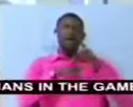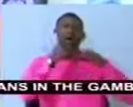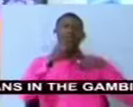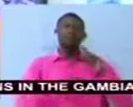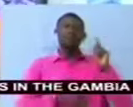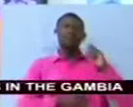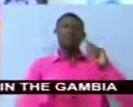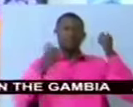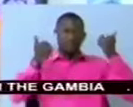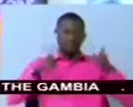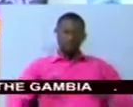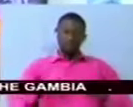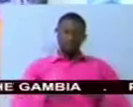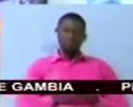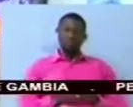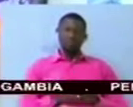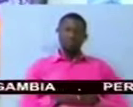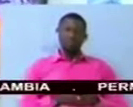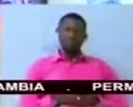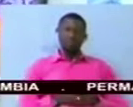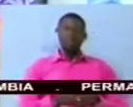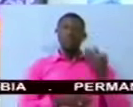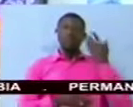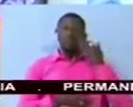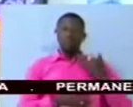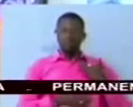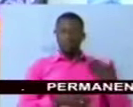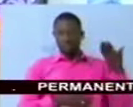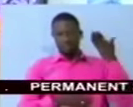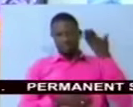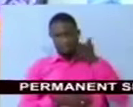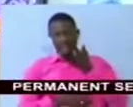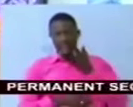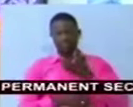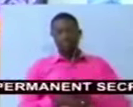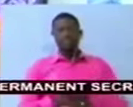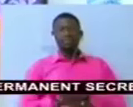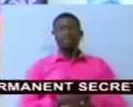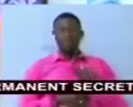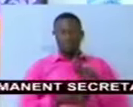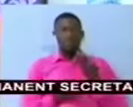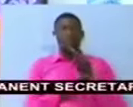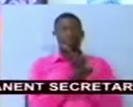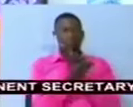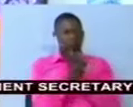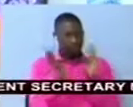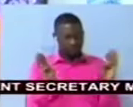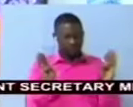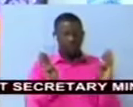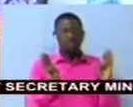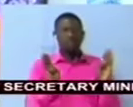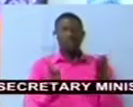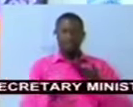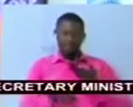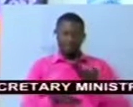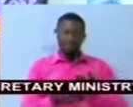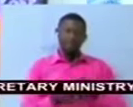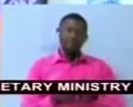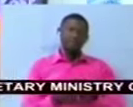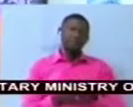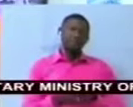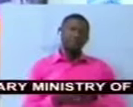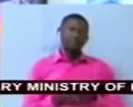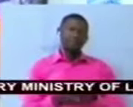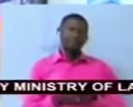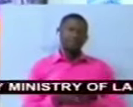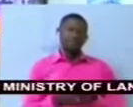after that? When we went there, we am bail. We were granted bail. Man